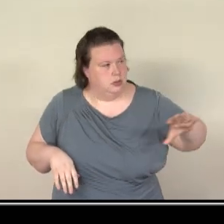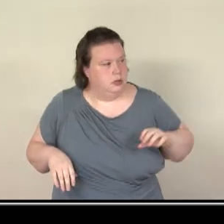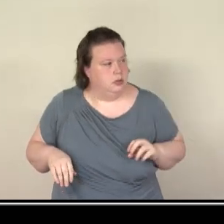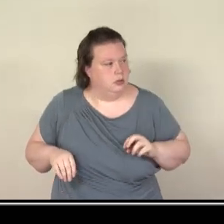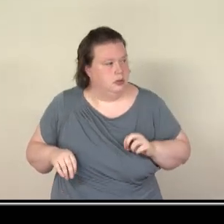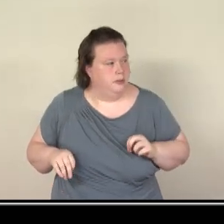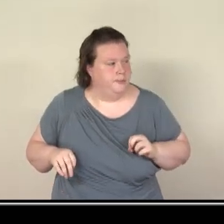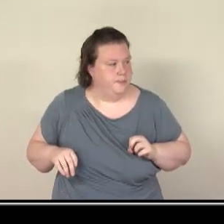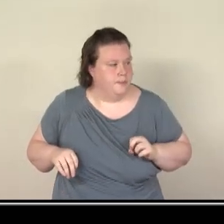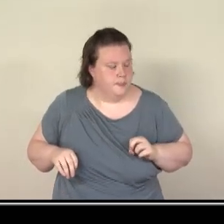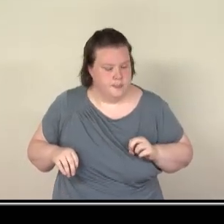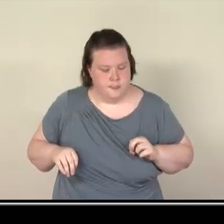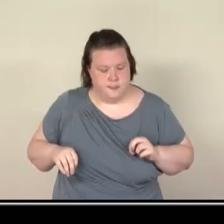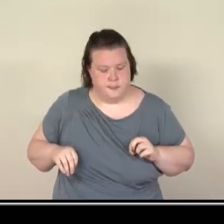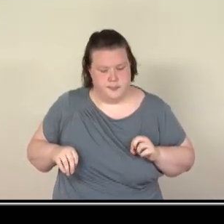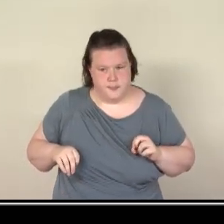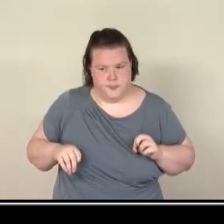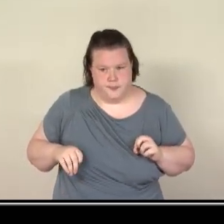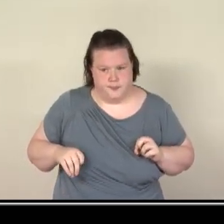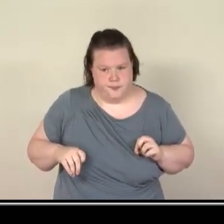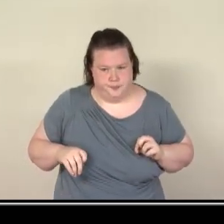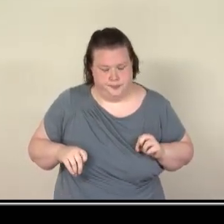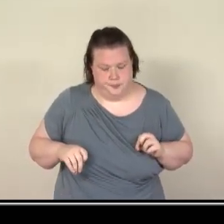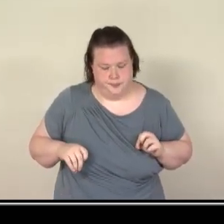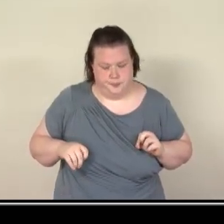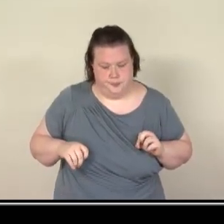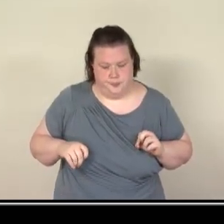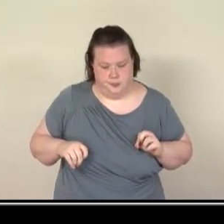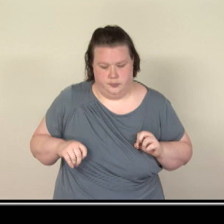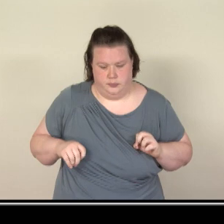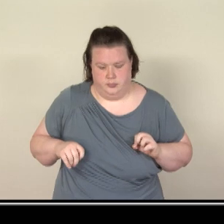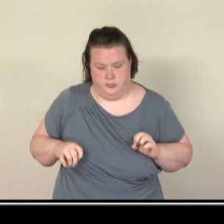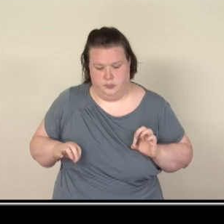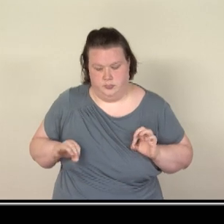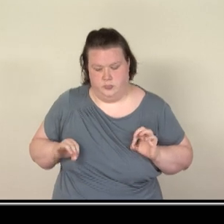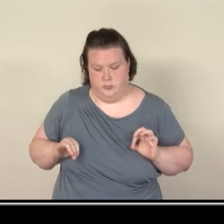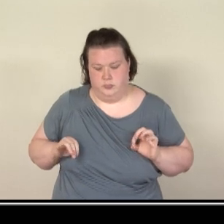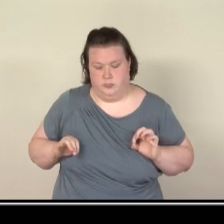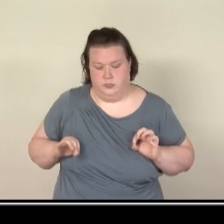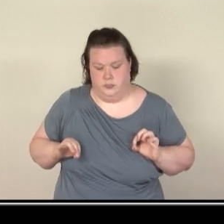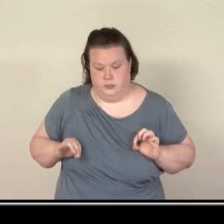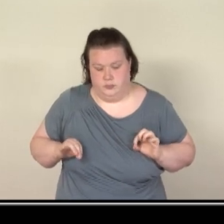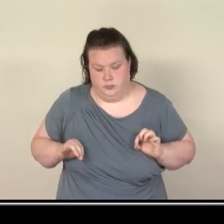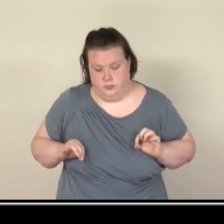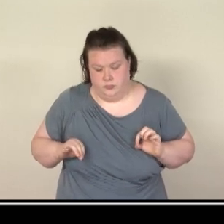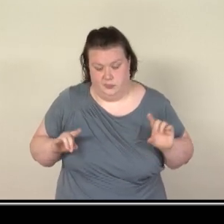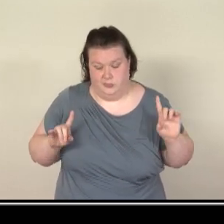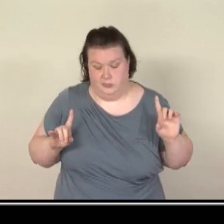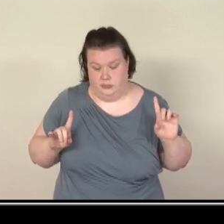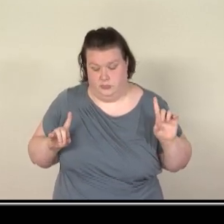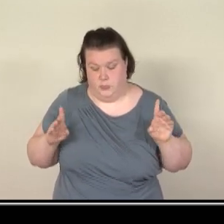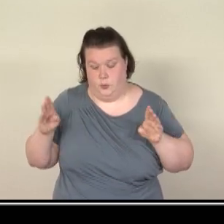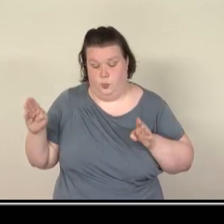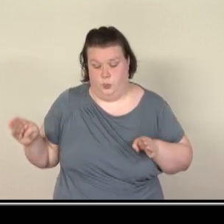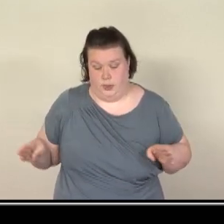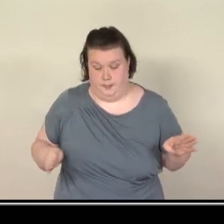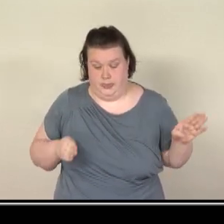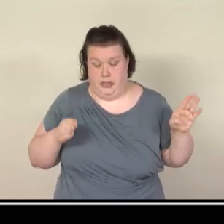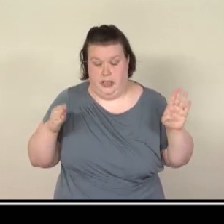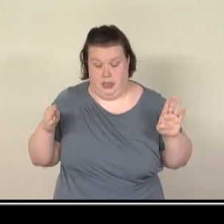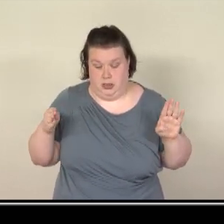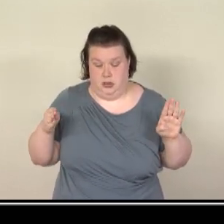here, and I'll point to the screen if you'd like to look, but what you'll see in this proposal here is we are planning to